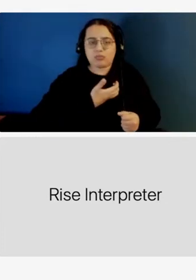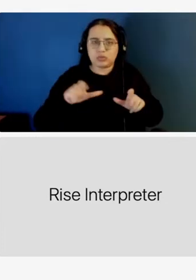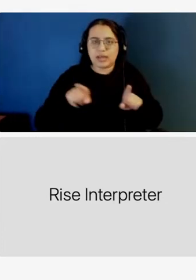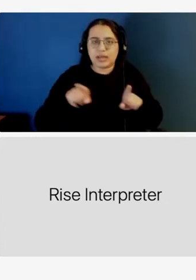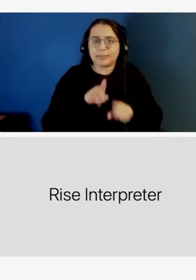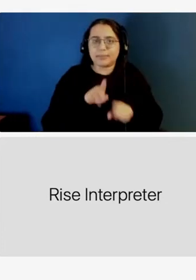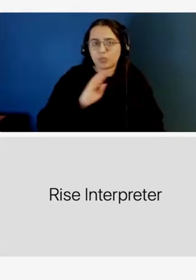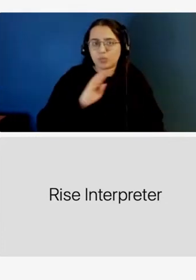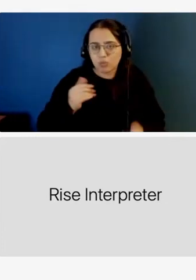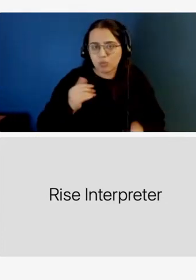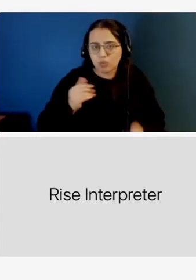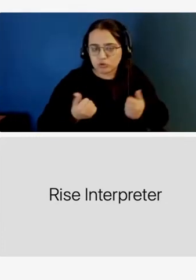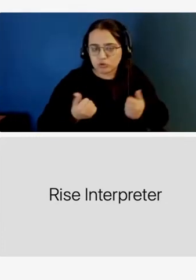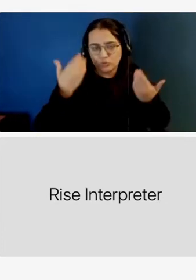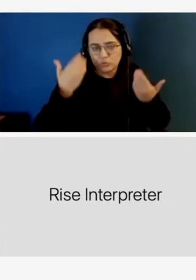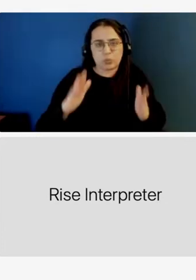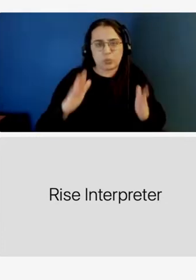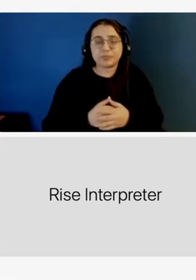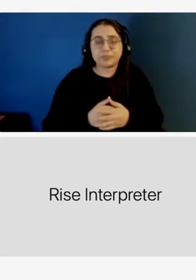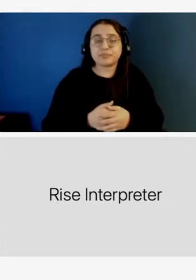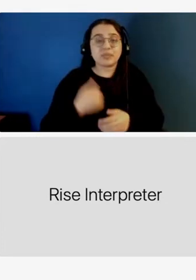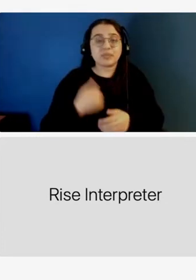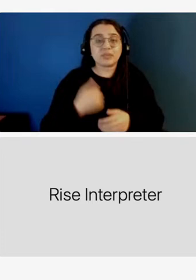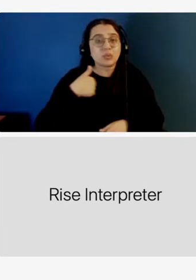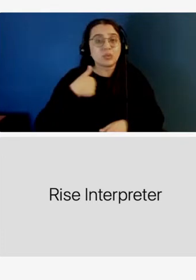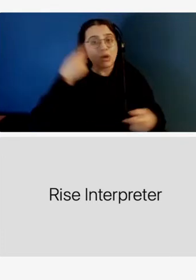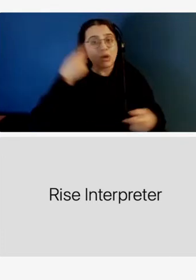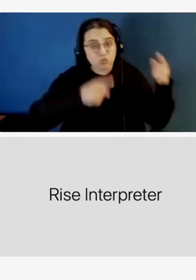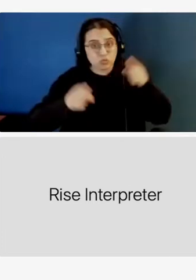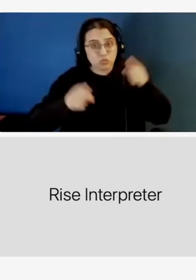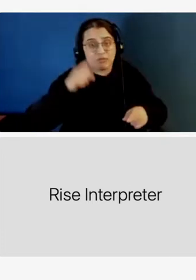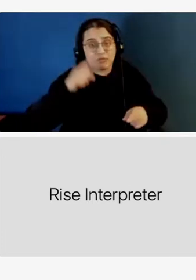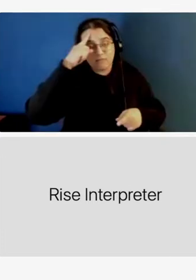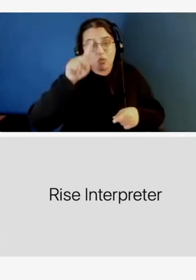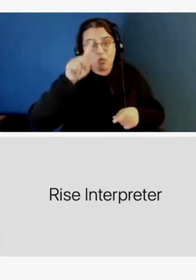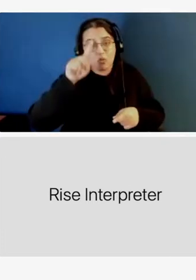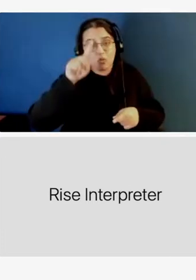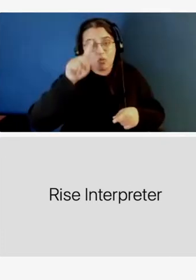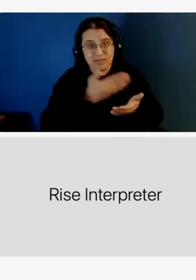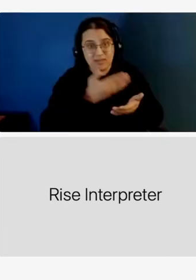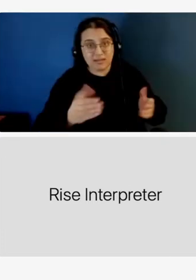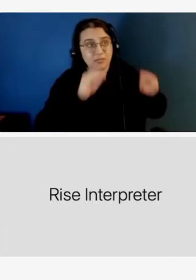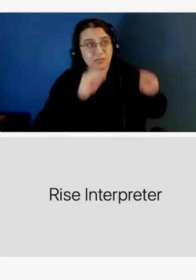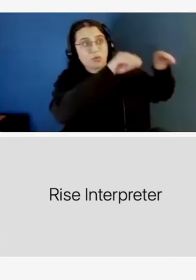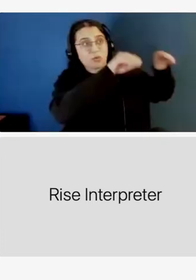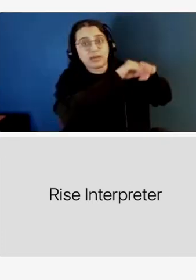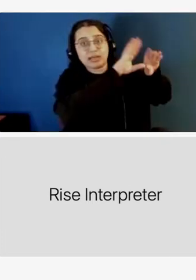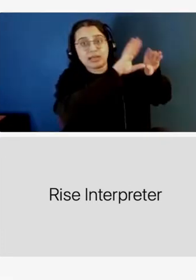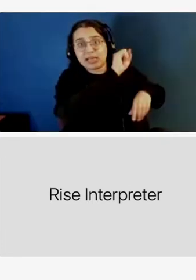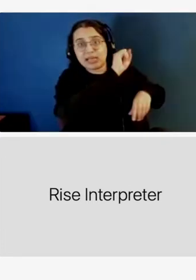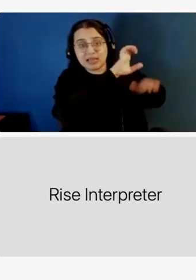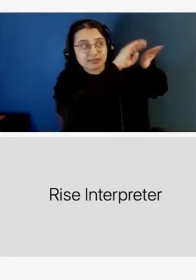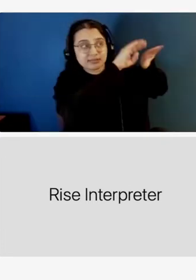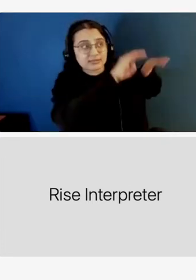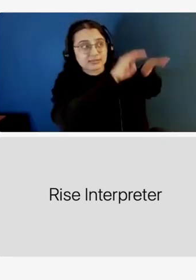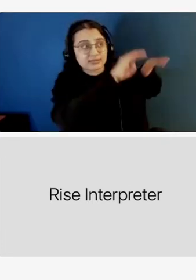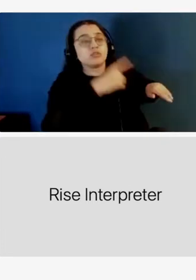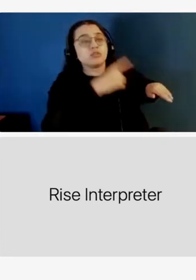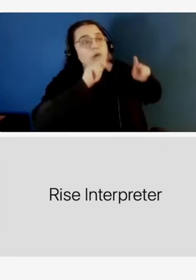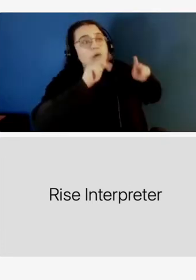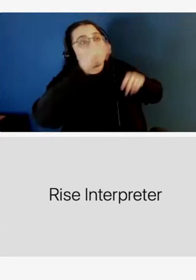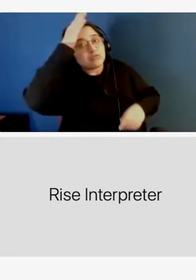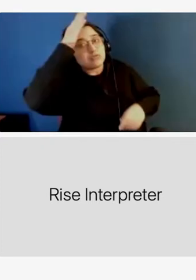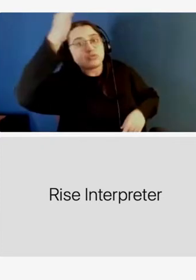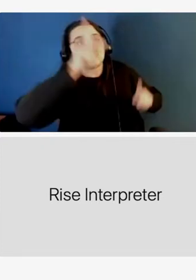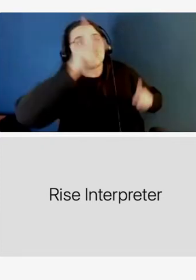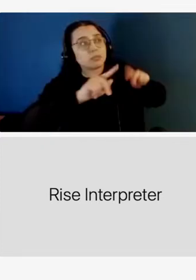the agreement that was made for these items to be in the case and to be there for future people to know what Mr. Abril meant